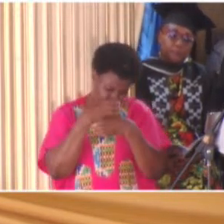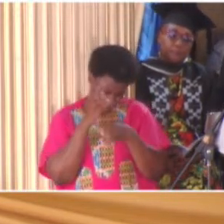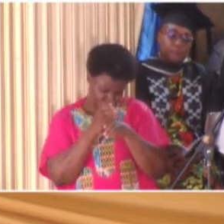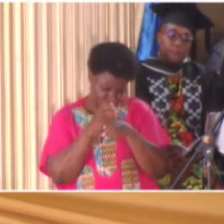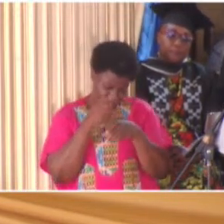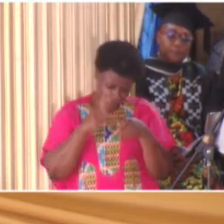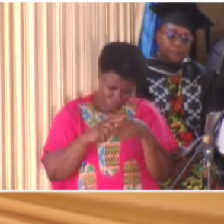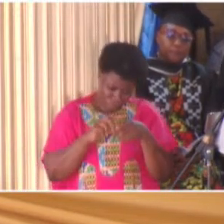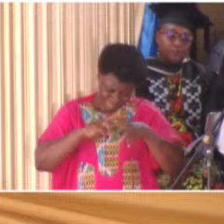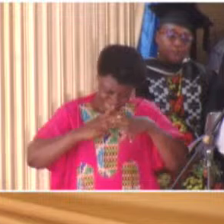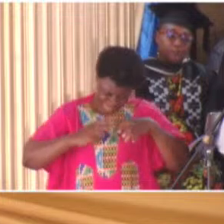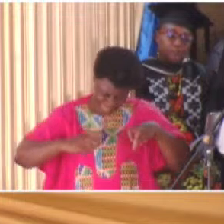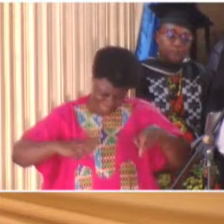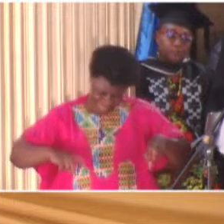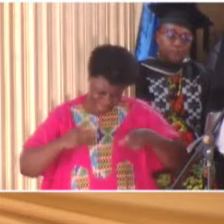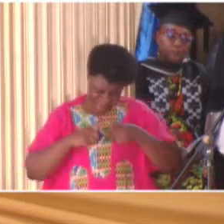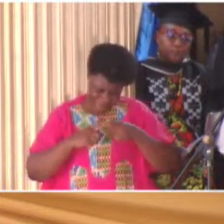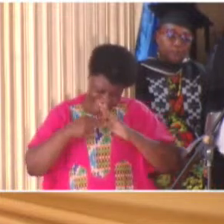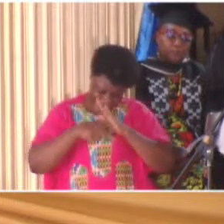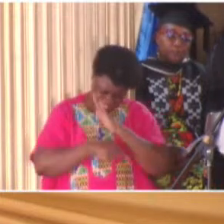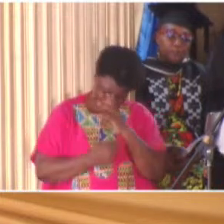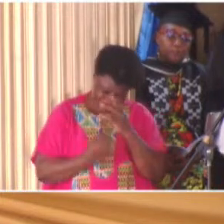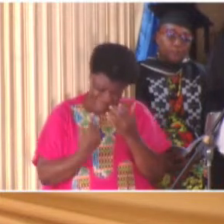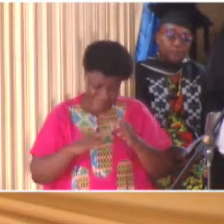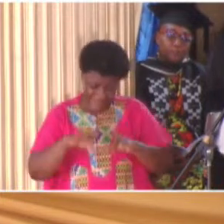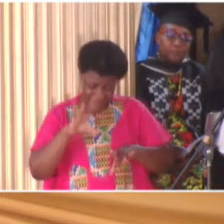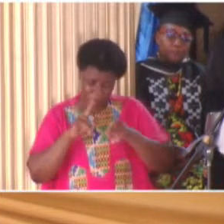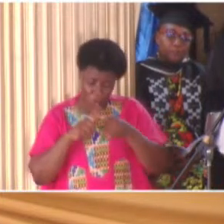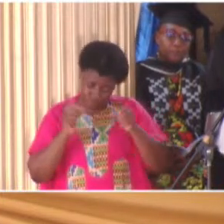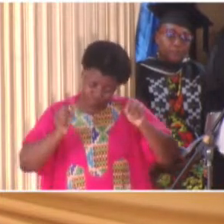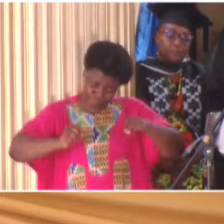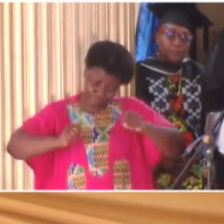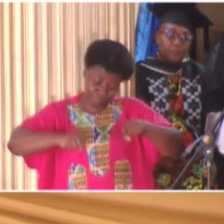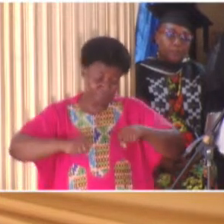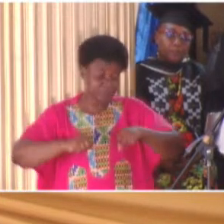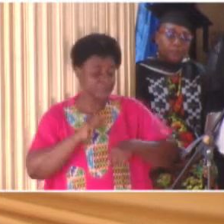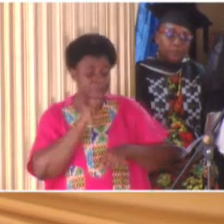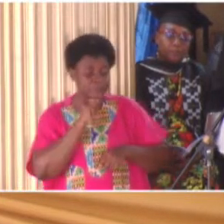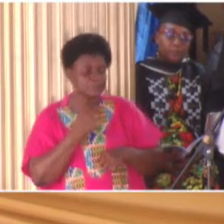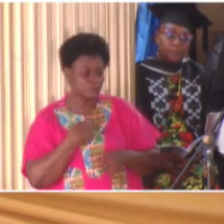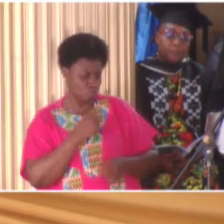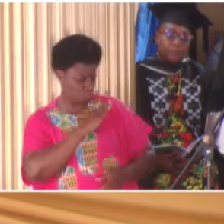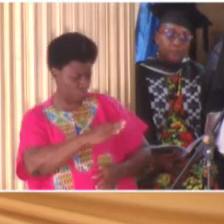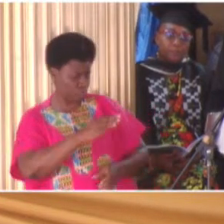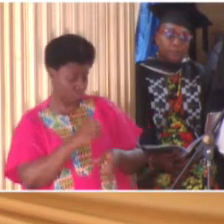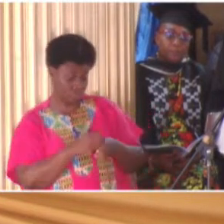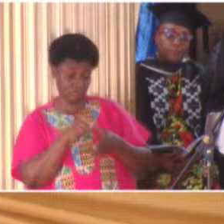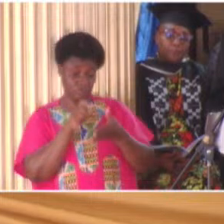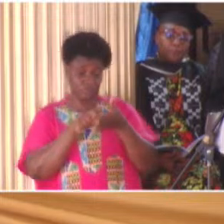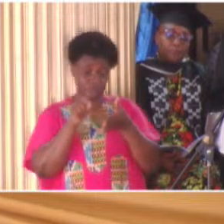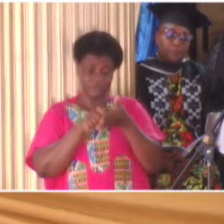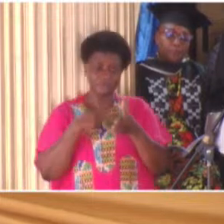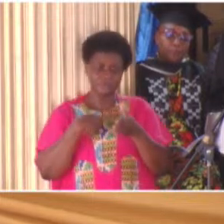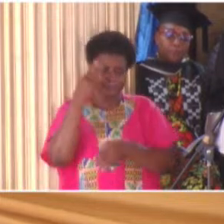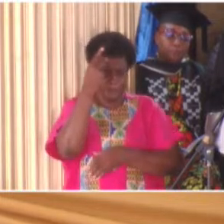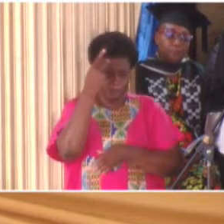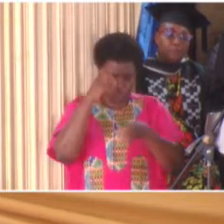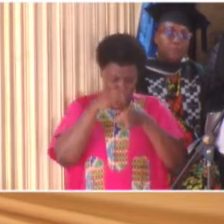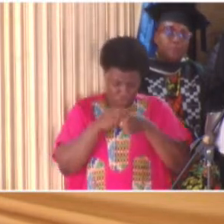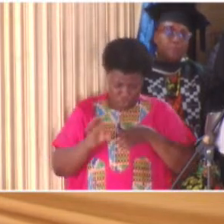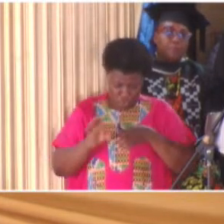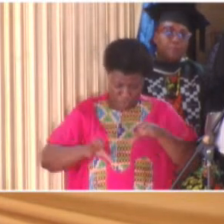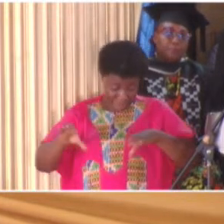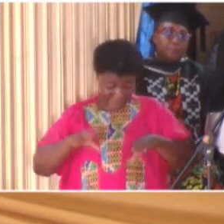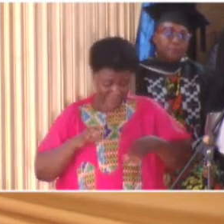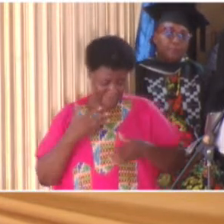to explore, and to redefine what is possible. Let us be bold in our writing, intentional in our actions,